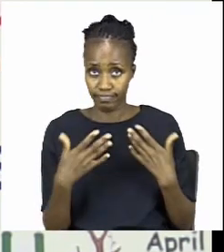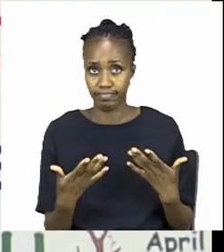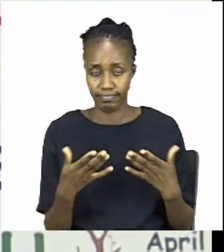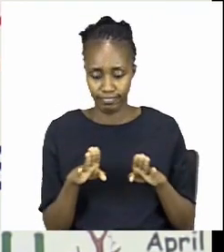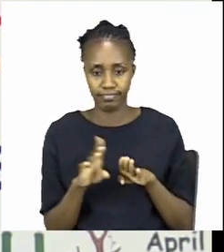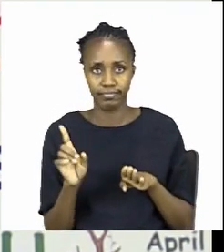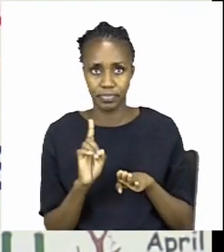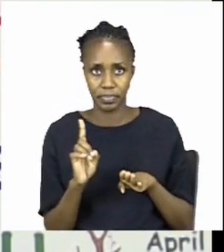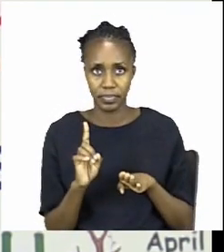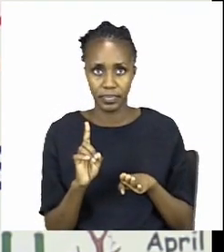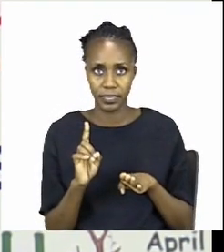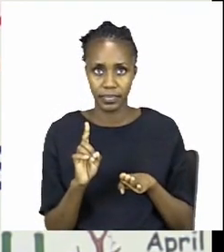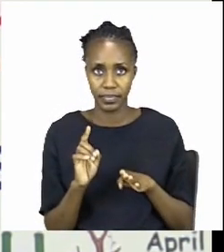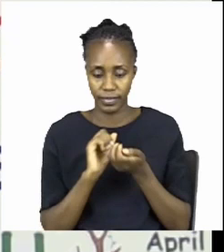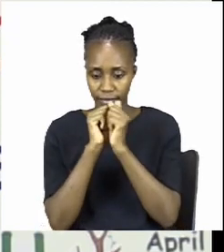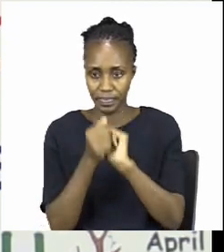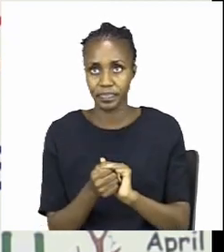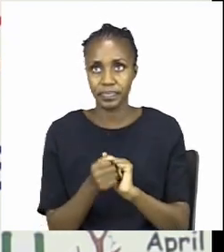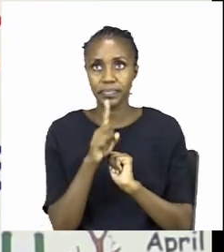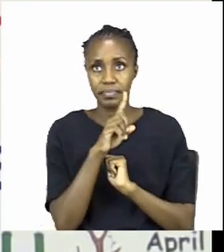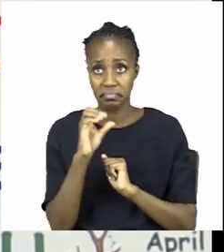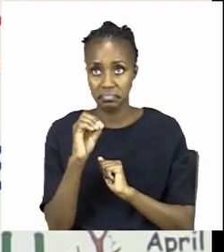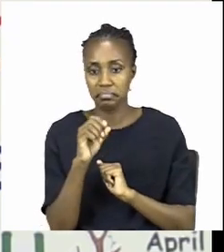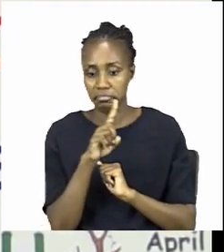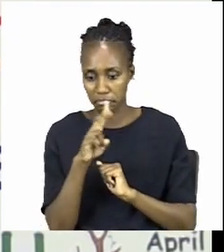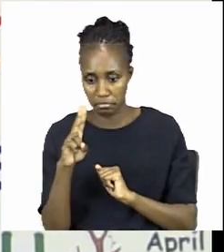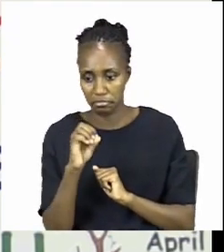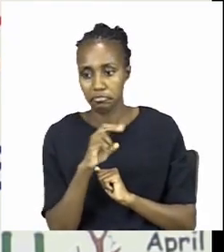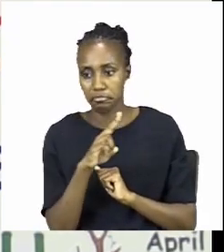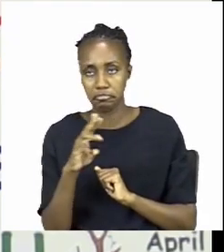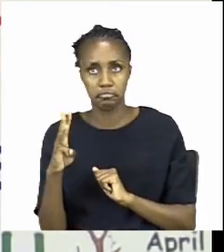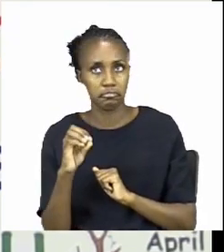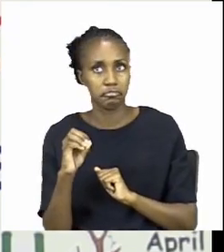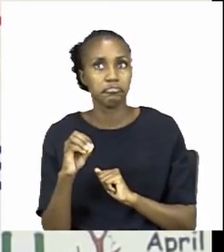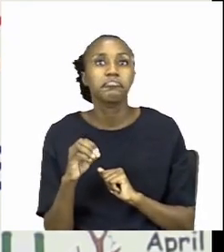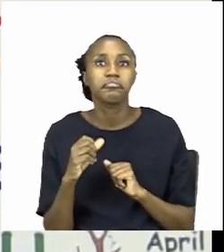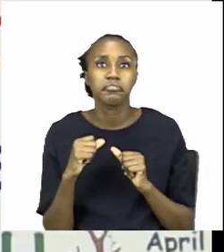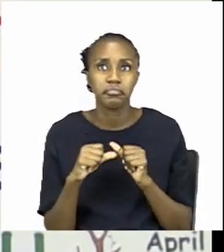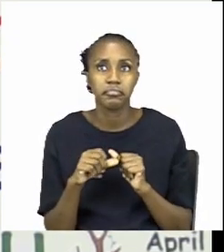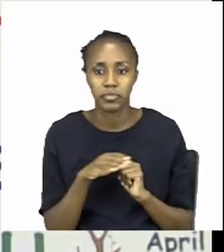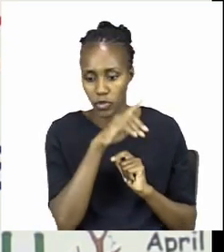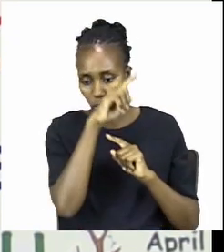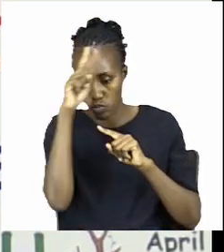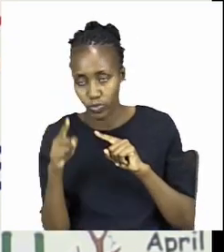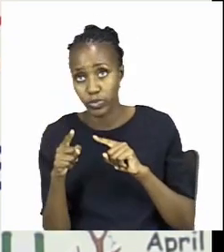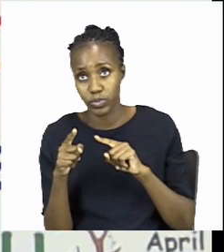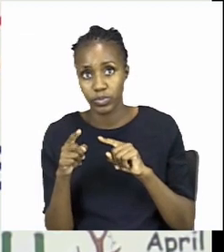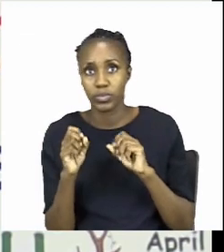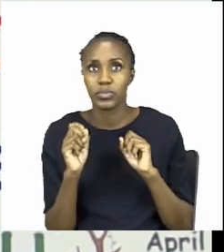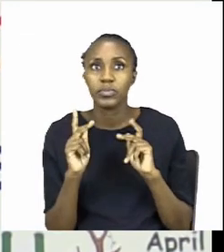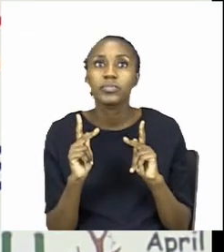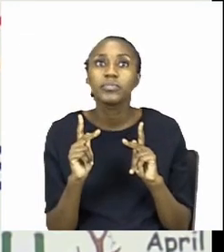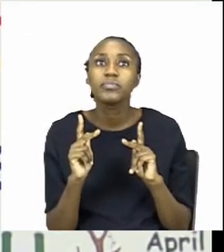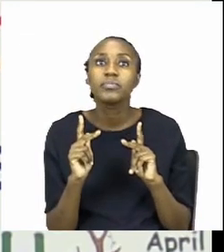then it changes our tens to the next 10. Right, and in